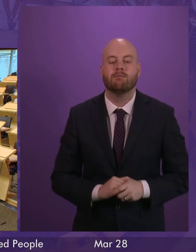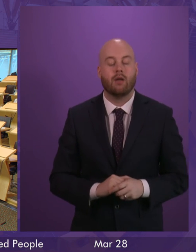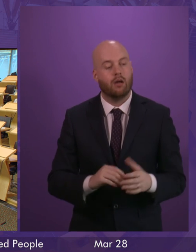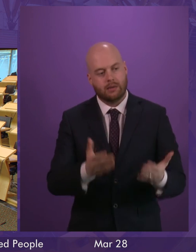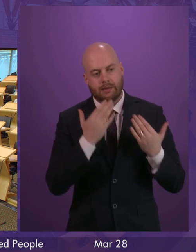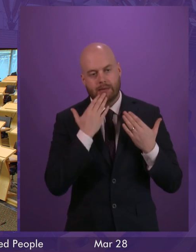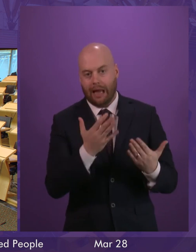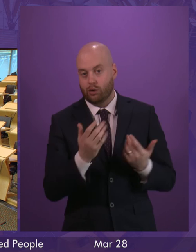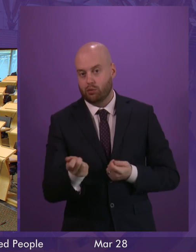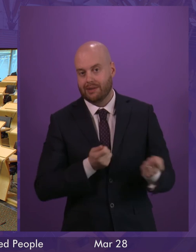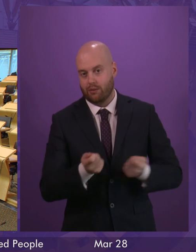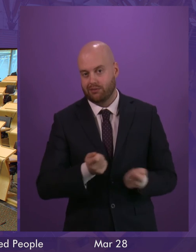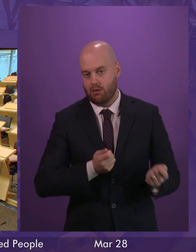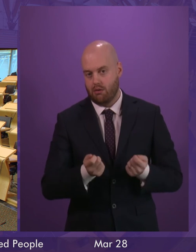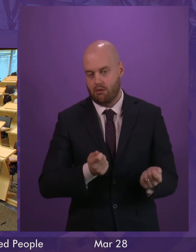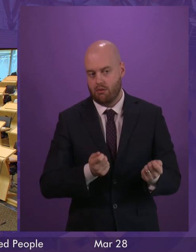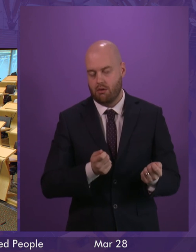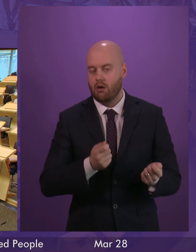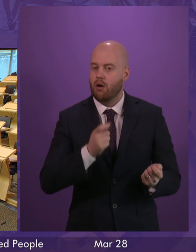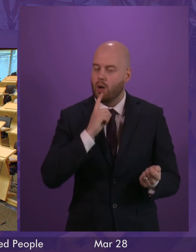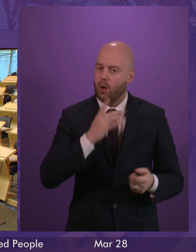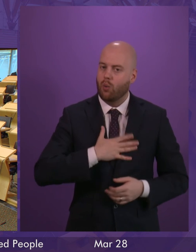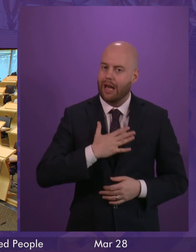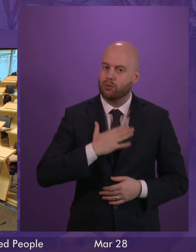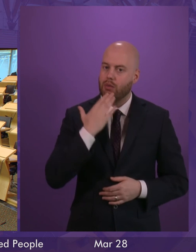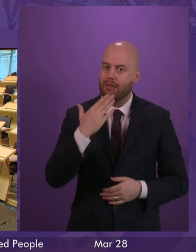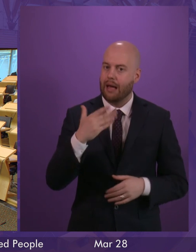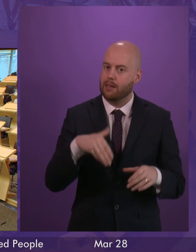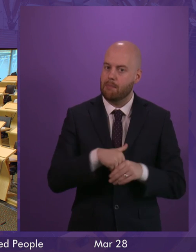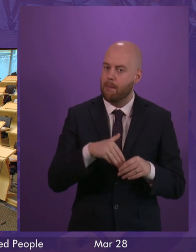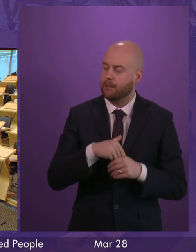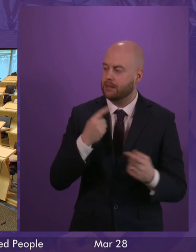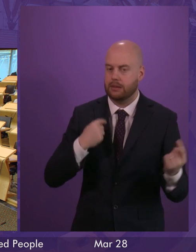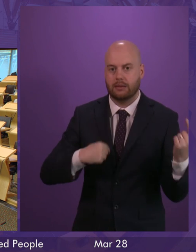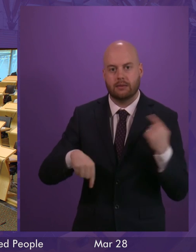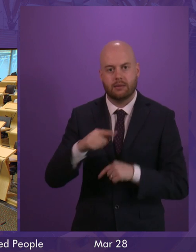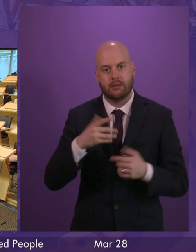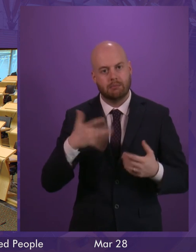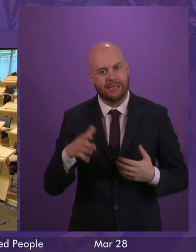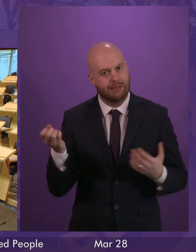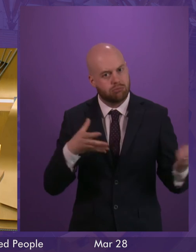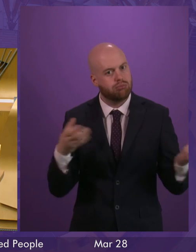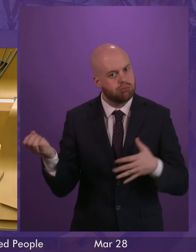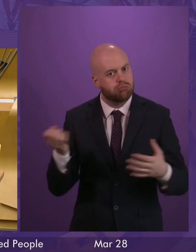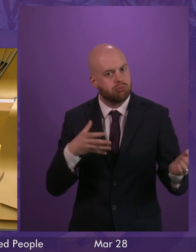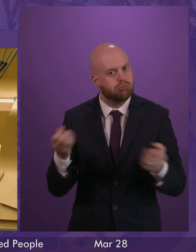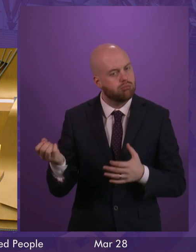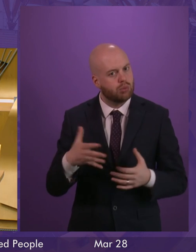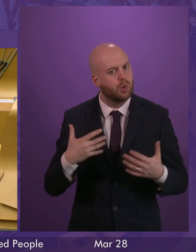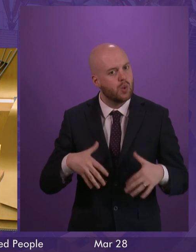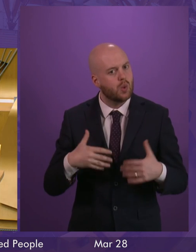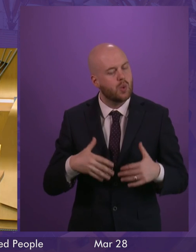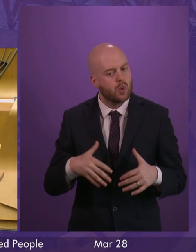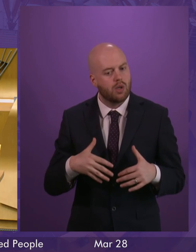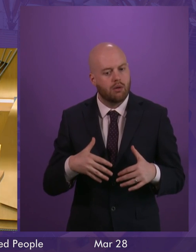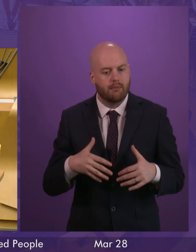I begin by thanking members for the contributions that they have made today. I think what we have seen today is a